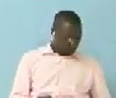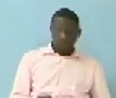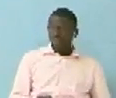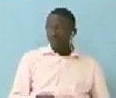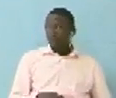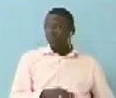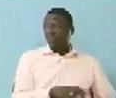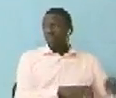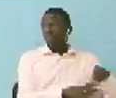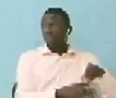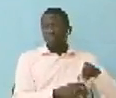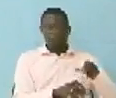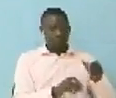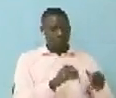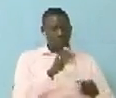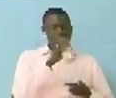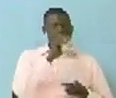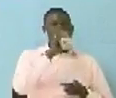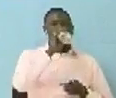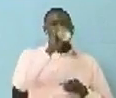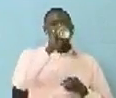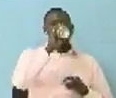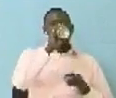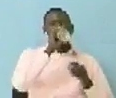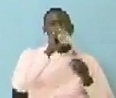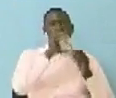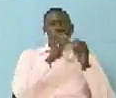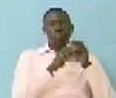I will just proceed.